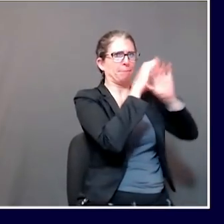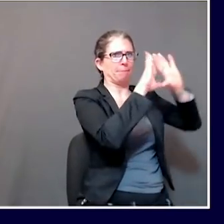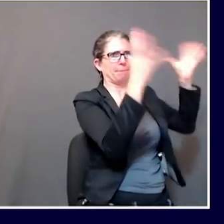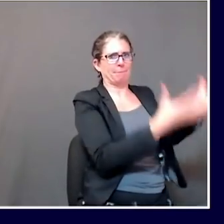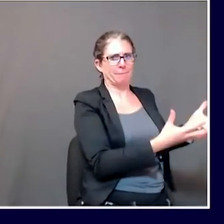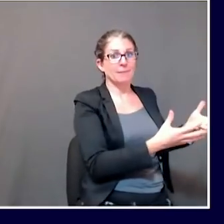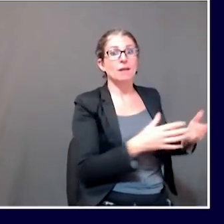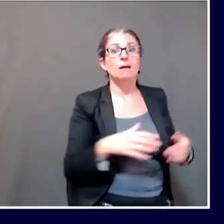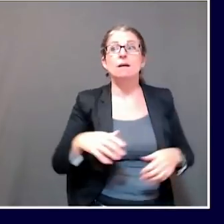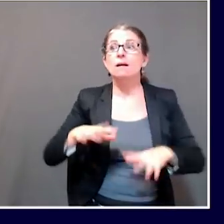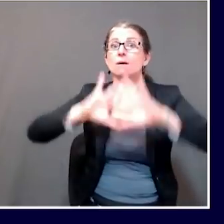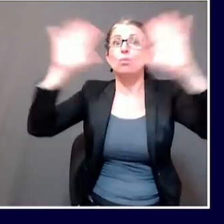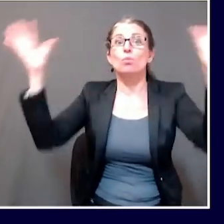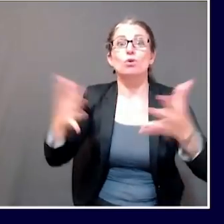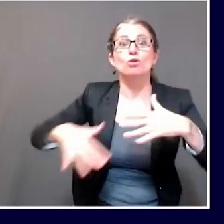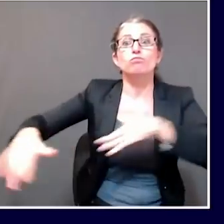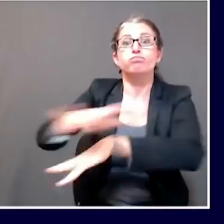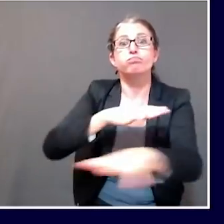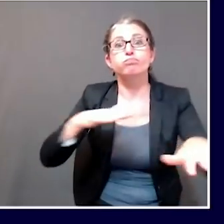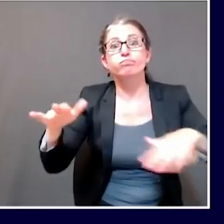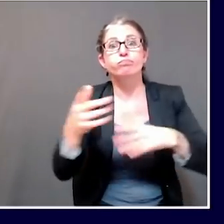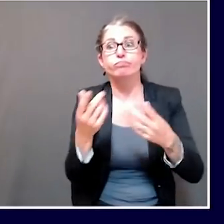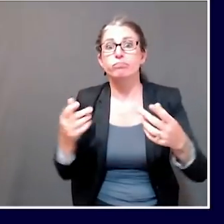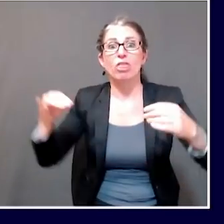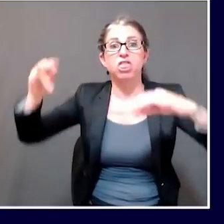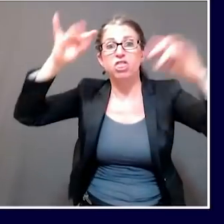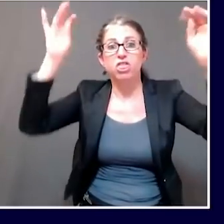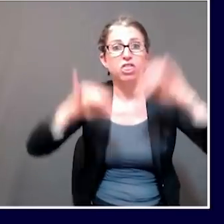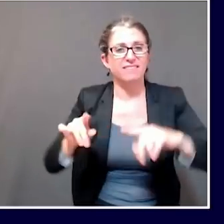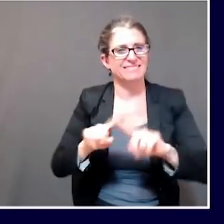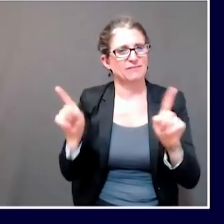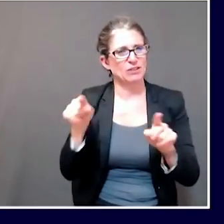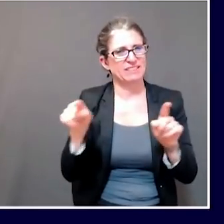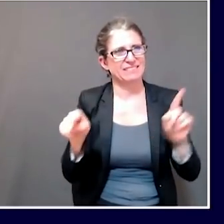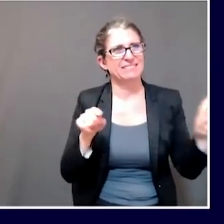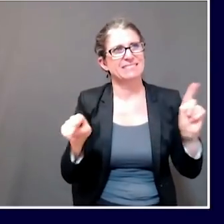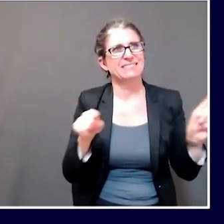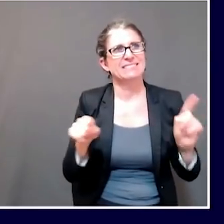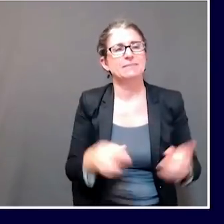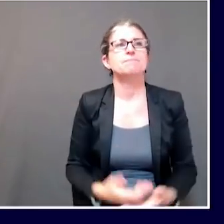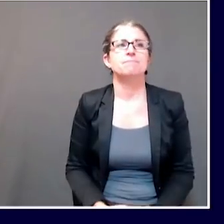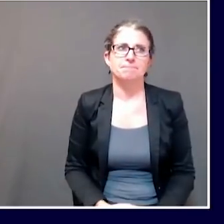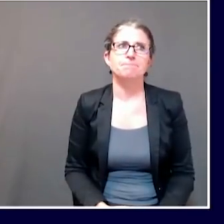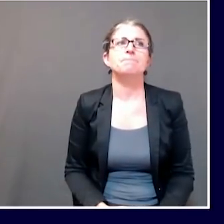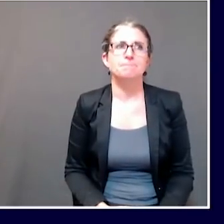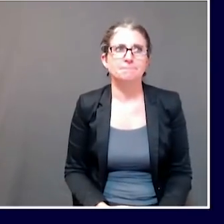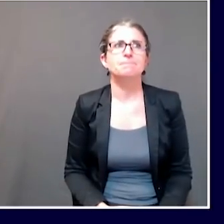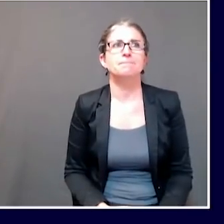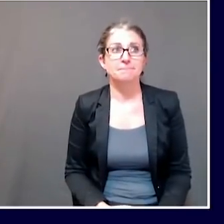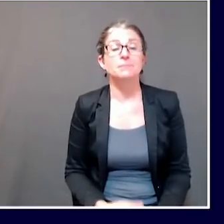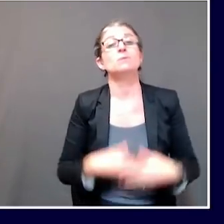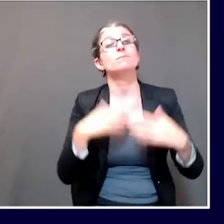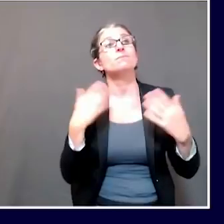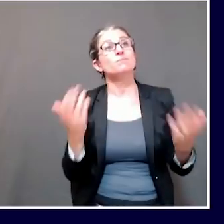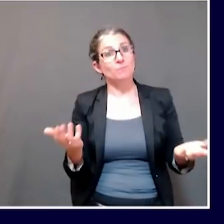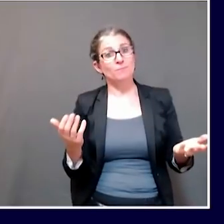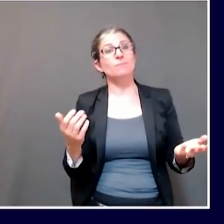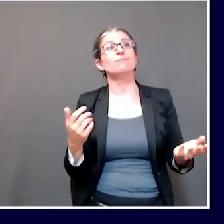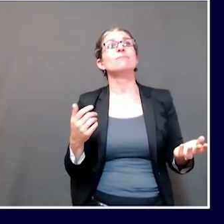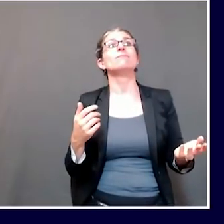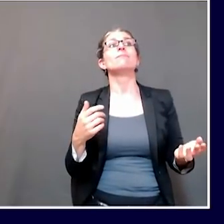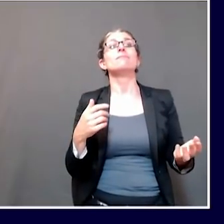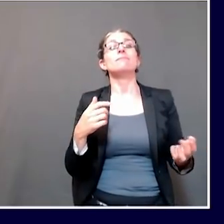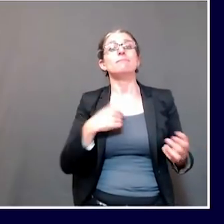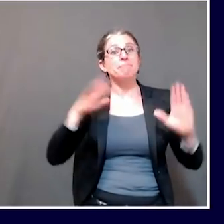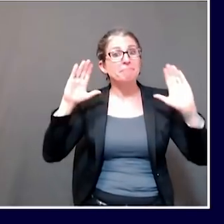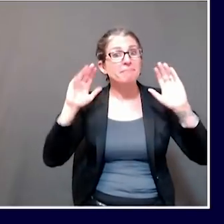the impact that that can have on the environment, I think there's good reason for folks when they start going back and when they're grocery shopping and going